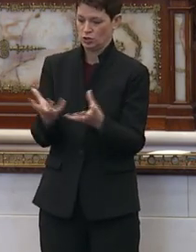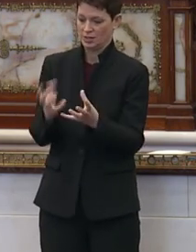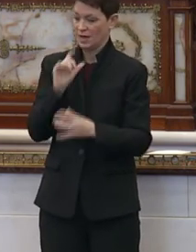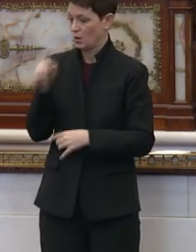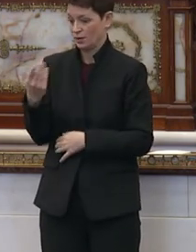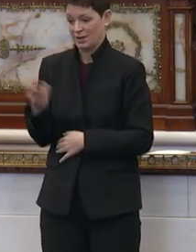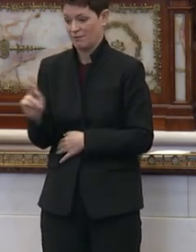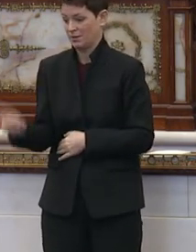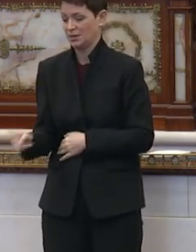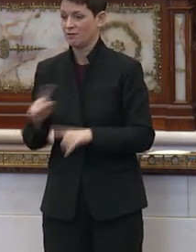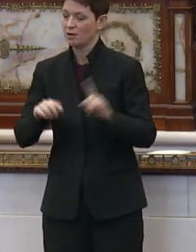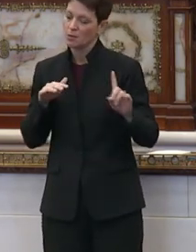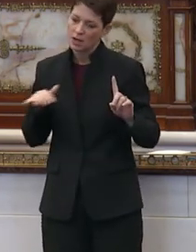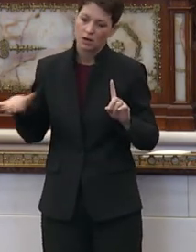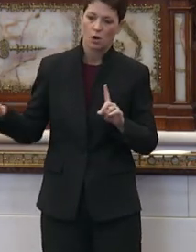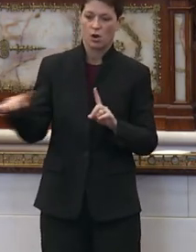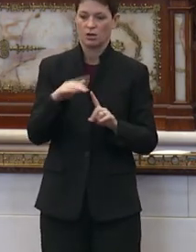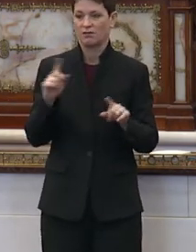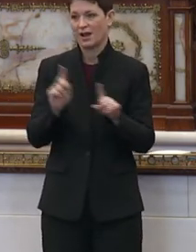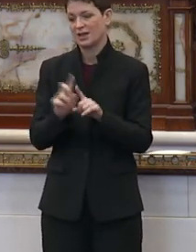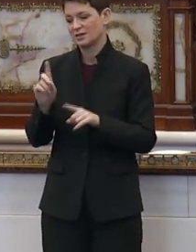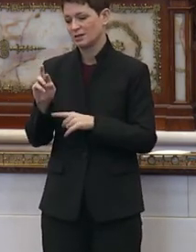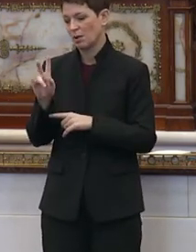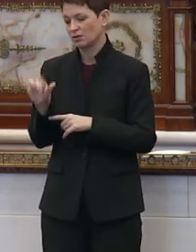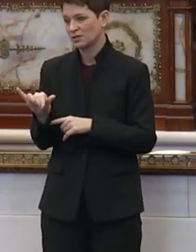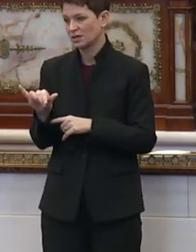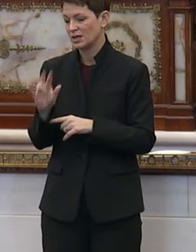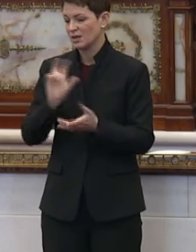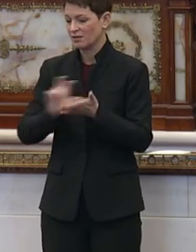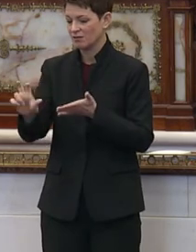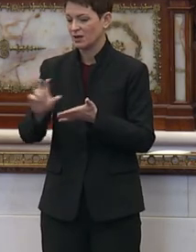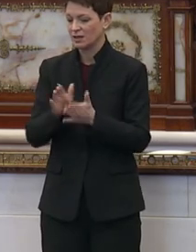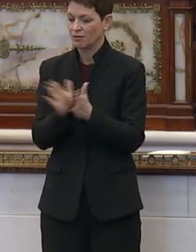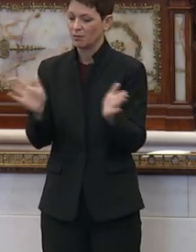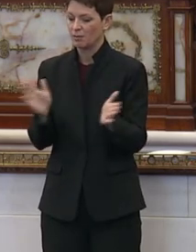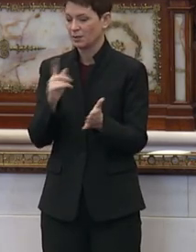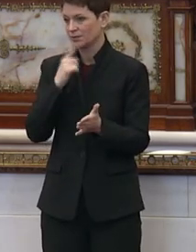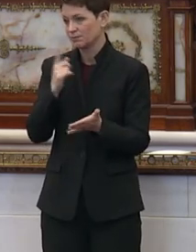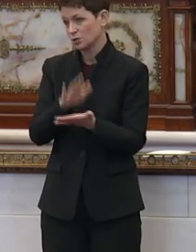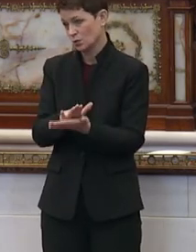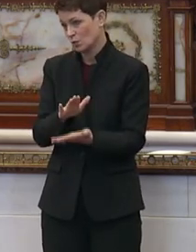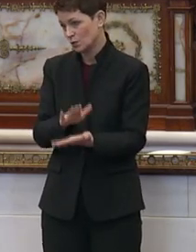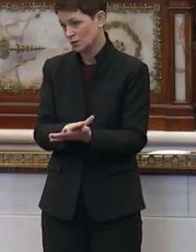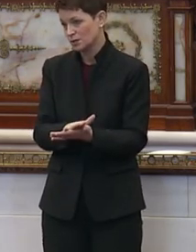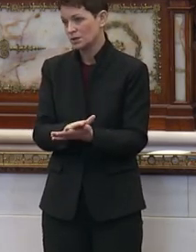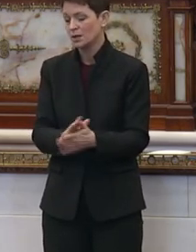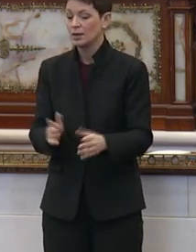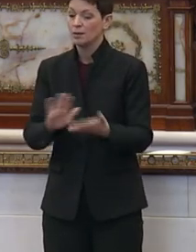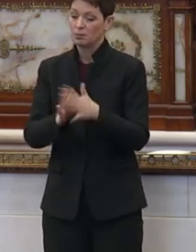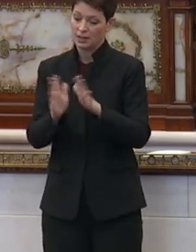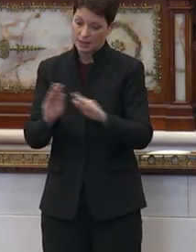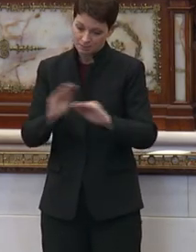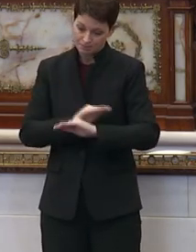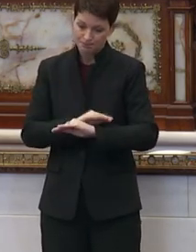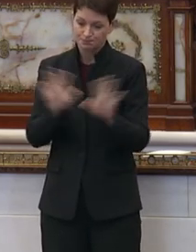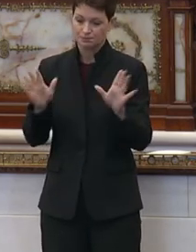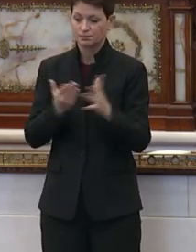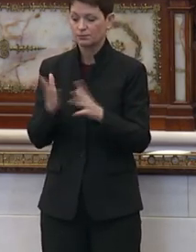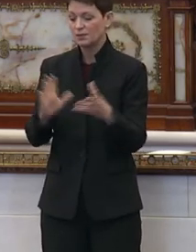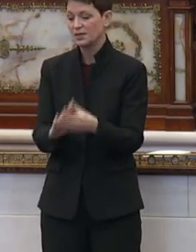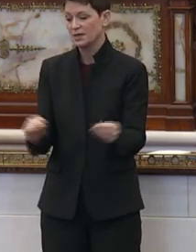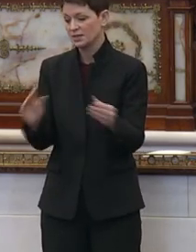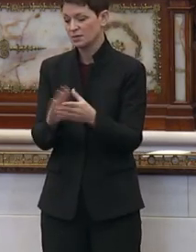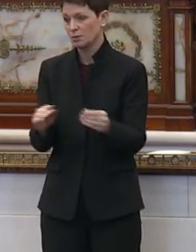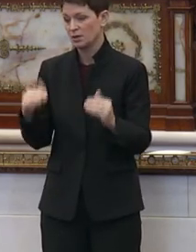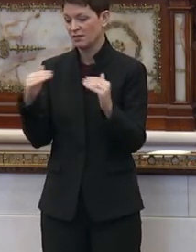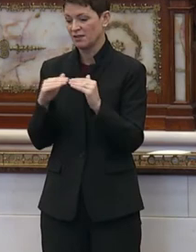city of Philadelphia, but as a democracy, and that is the funding of our public schools. What became very apparent through the testimony of